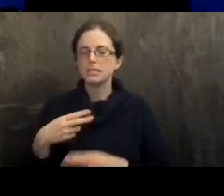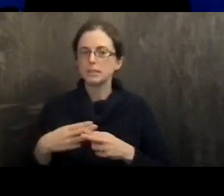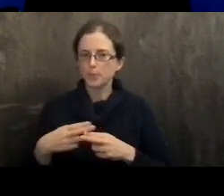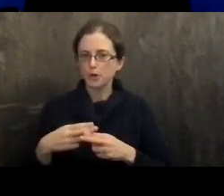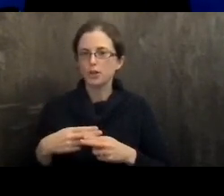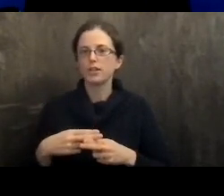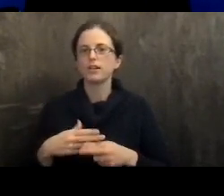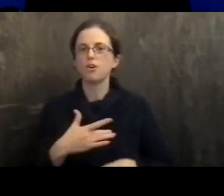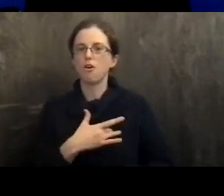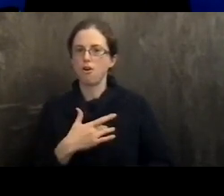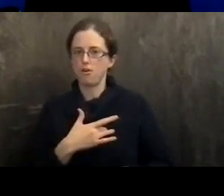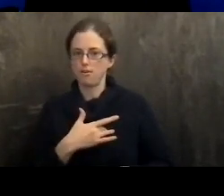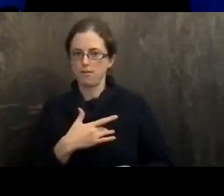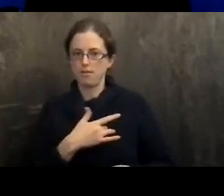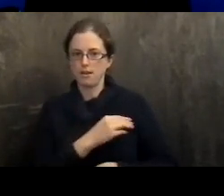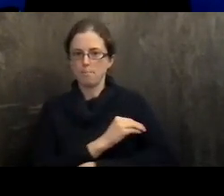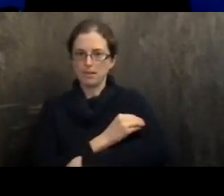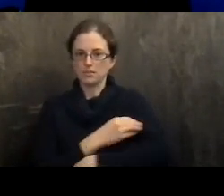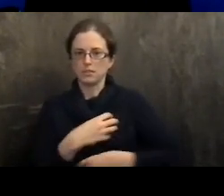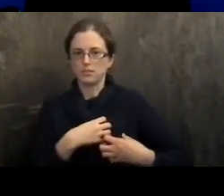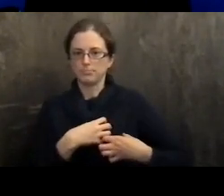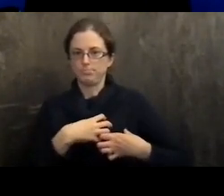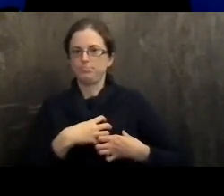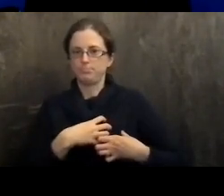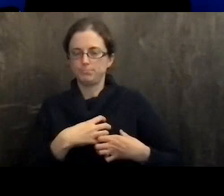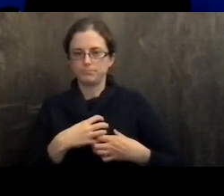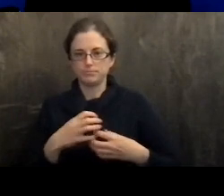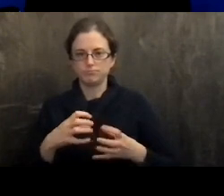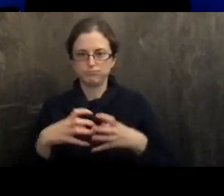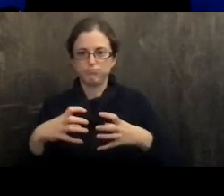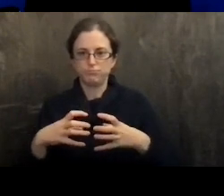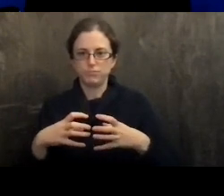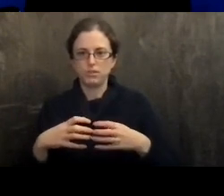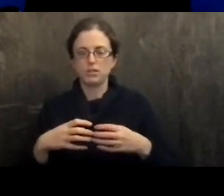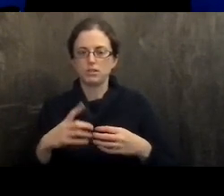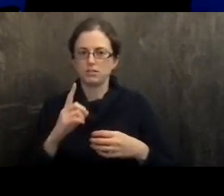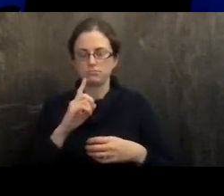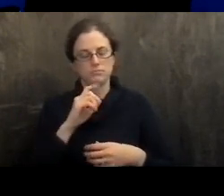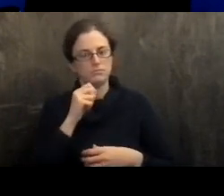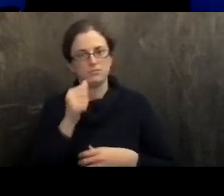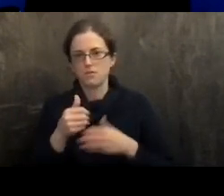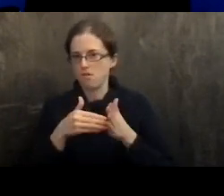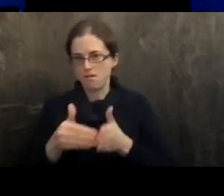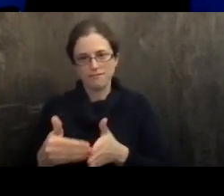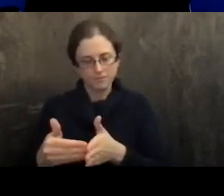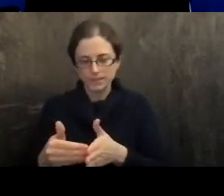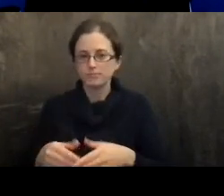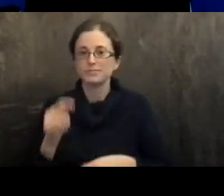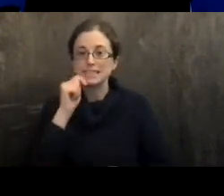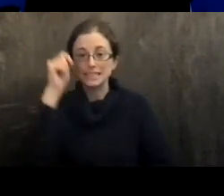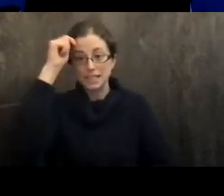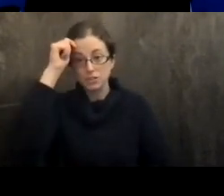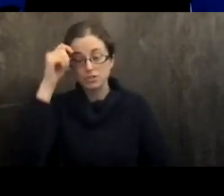very uncommon. In individuals who are teenagers and adults, it's been documented as 2 to